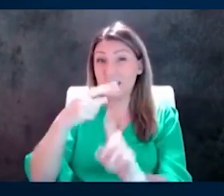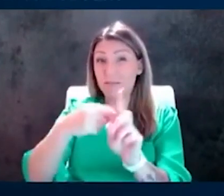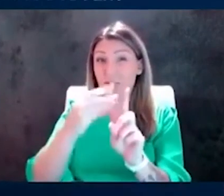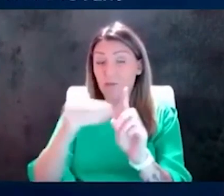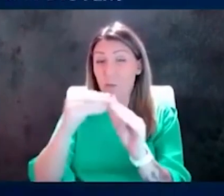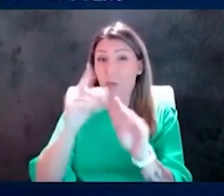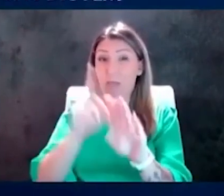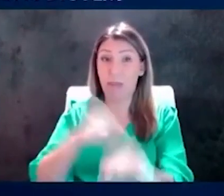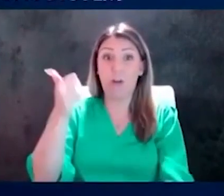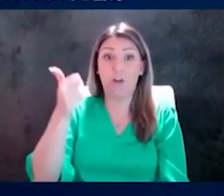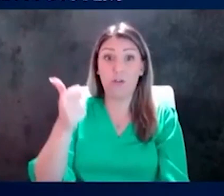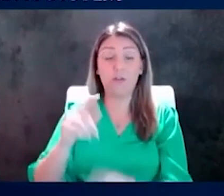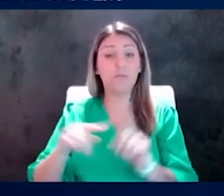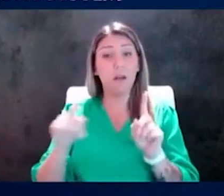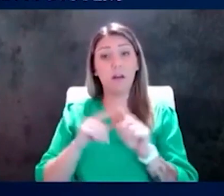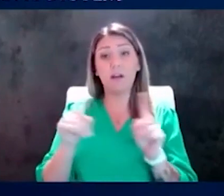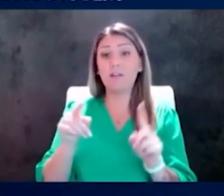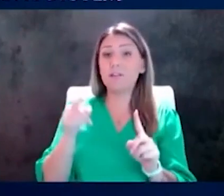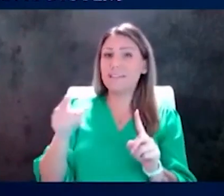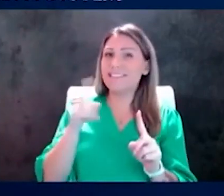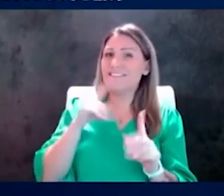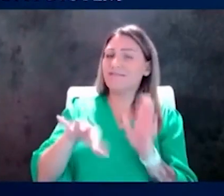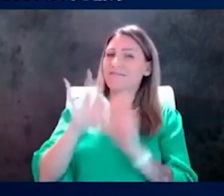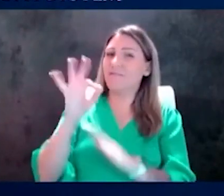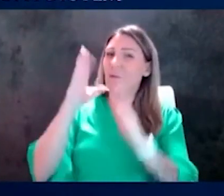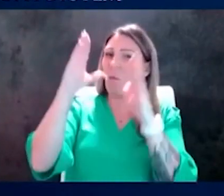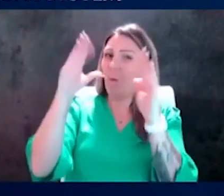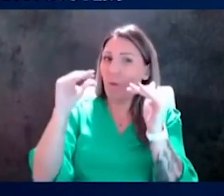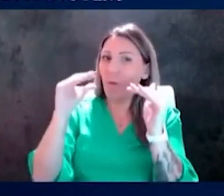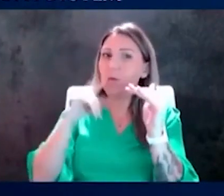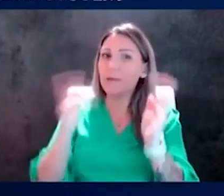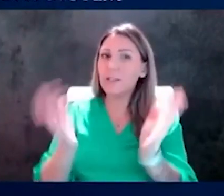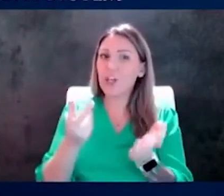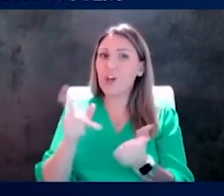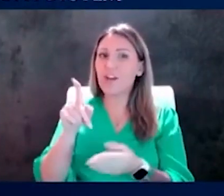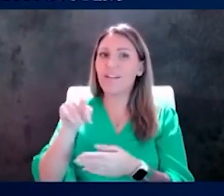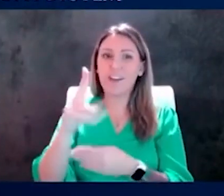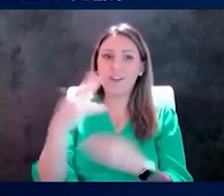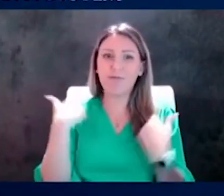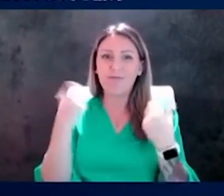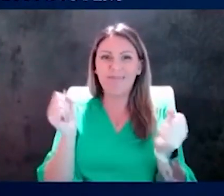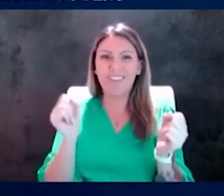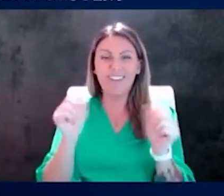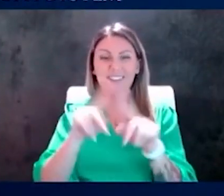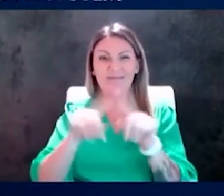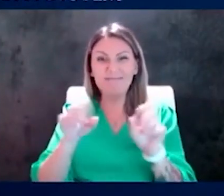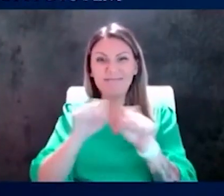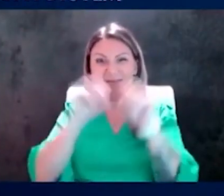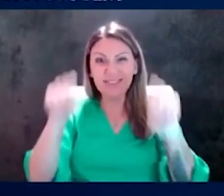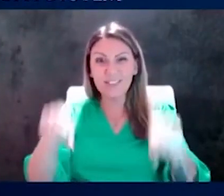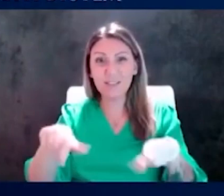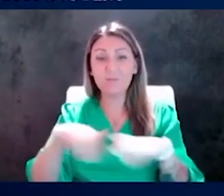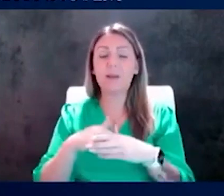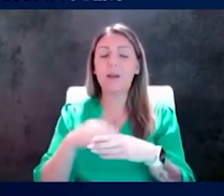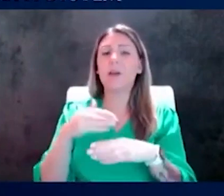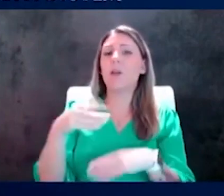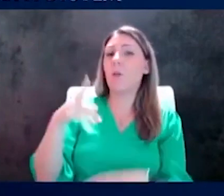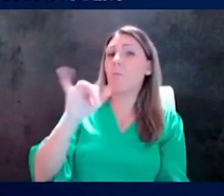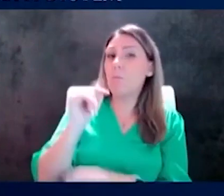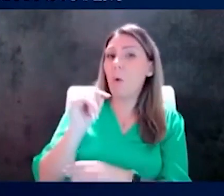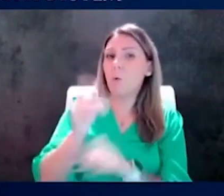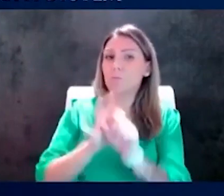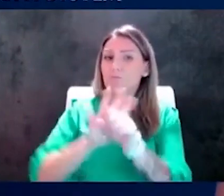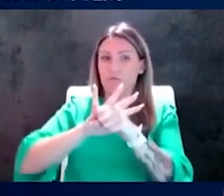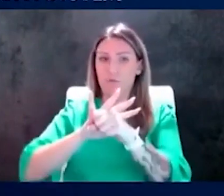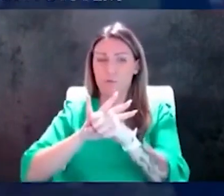But Mikayla has found hope thanks to the help she got here at the University of Kansas Health System's post-COVID clinic. Alexis Del Cid